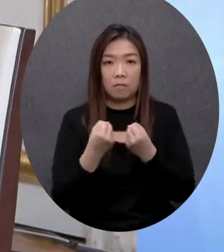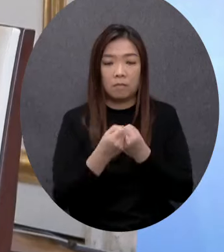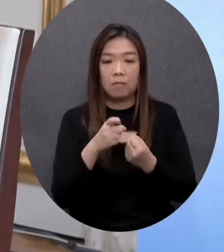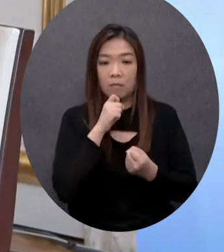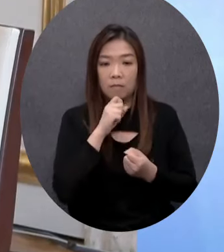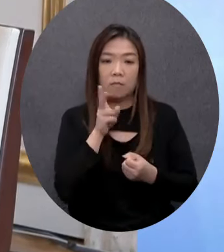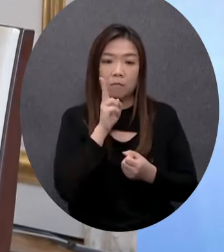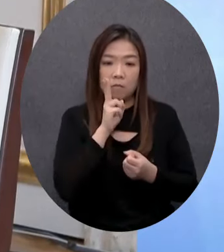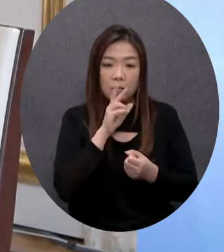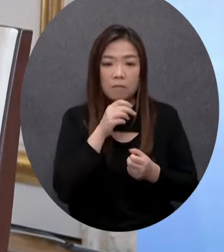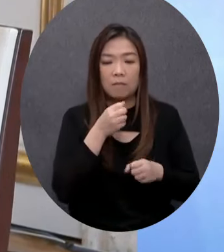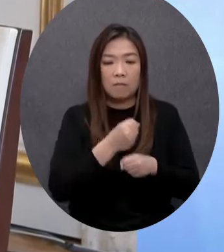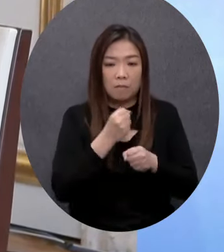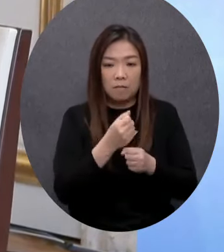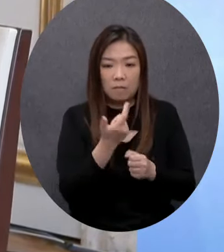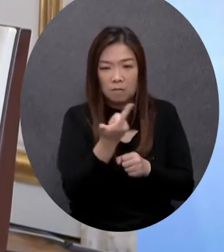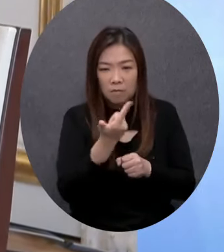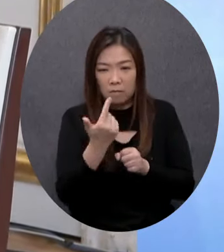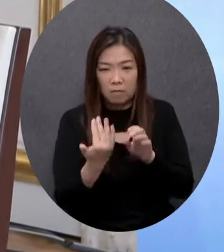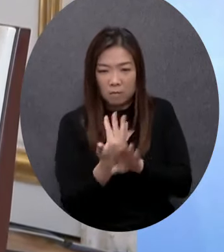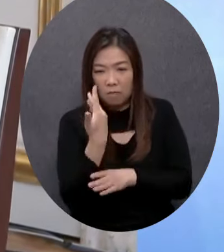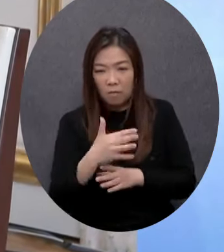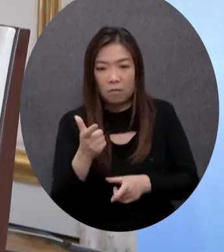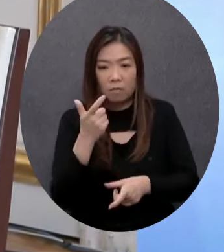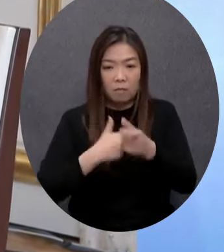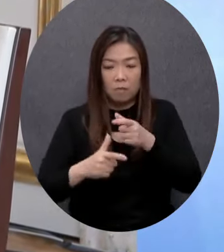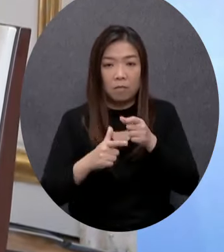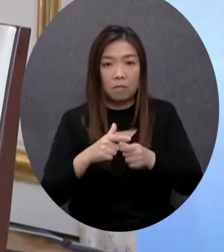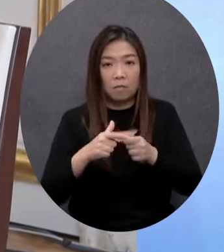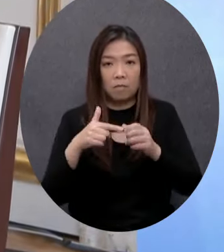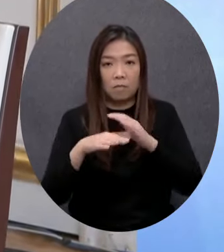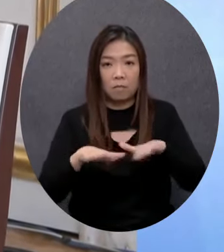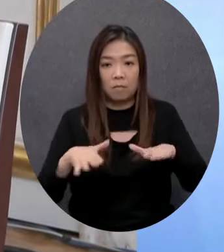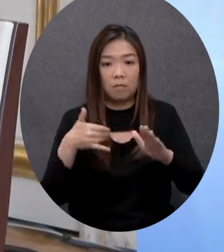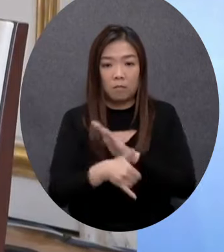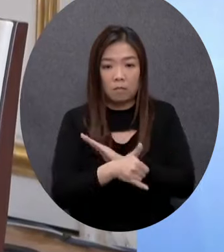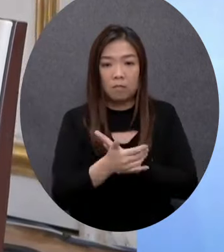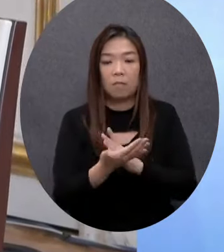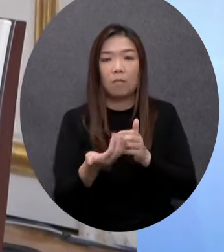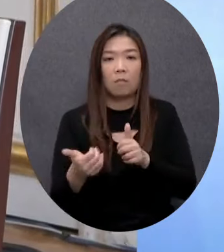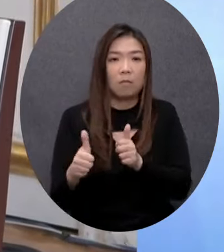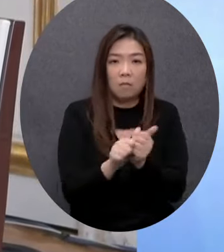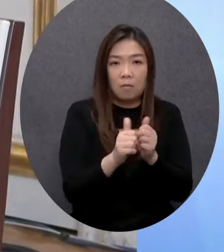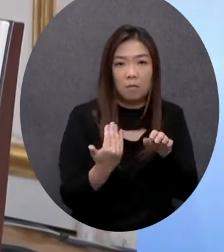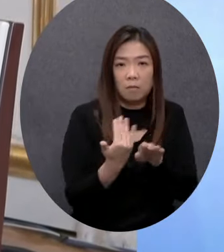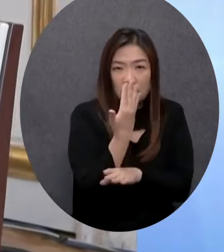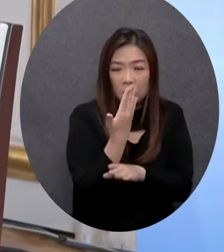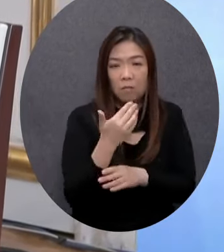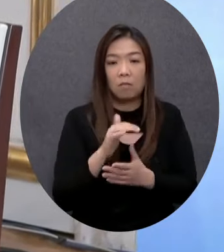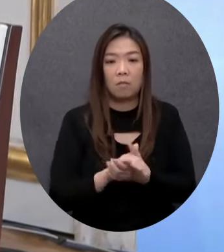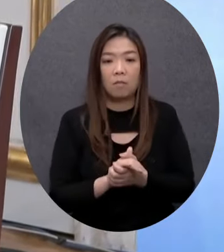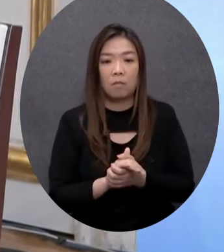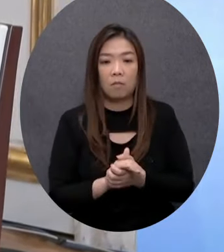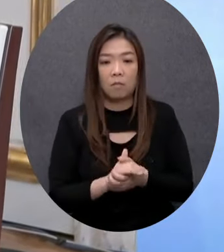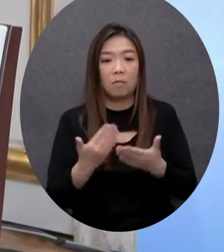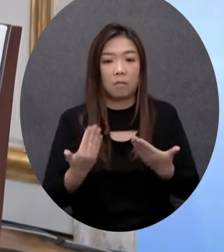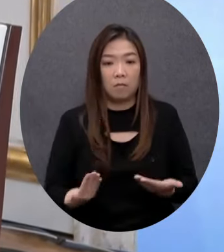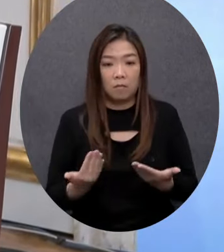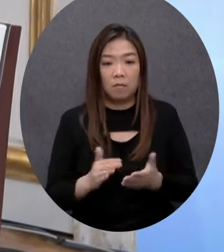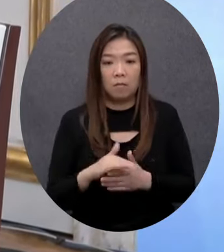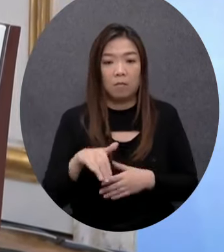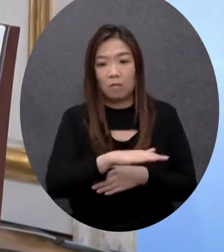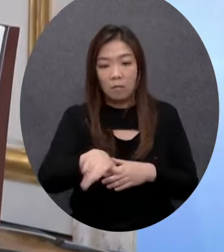through state-induced overcapacity, unequal market access, and overdependencies. And these are all issues that